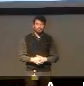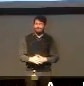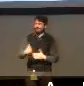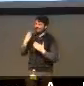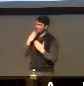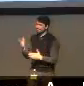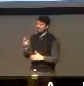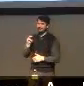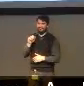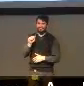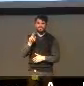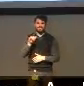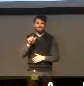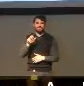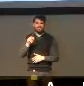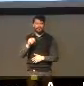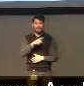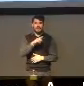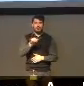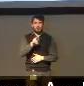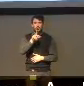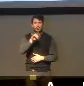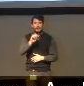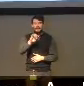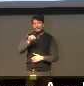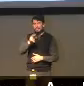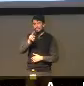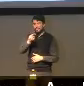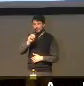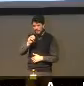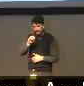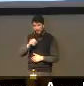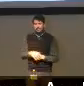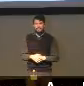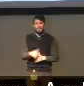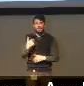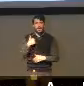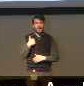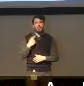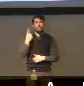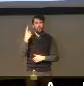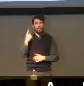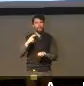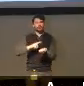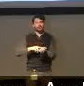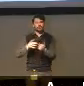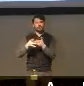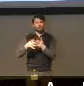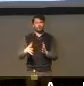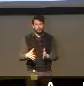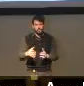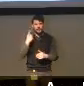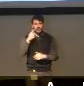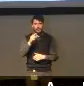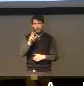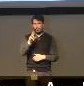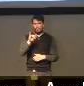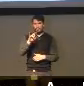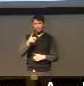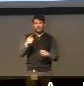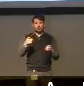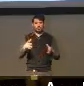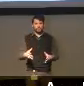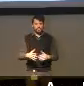Thank you, Mary Ann. I'm Julie Juneau. I'm another of the nursing directors for the RICU. We came together quickly